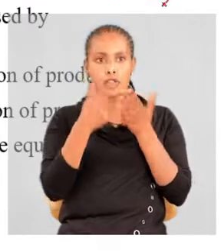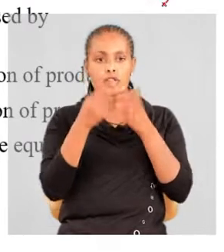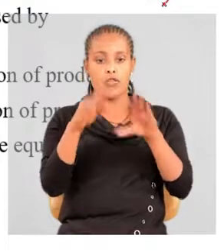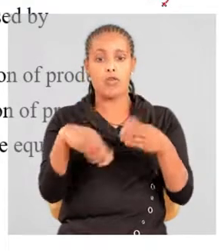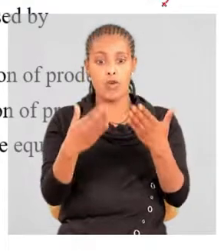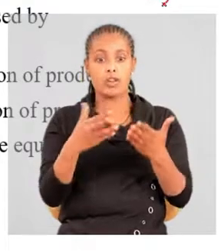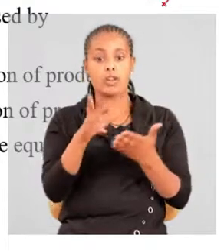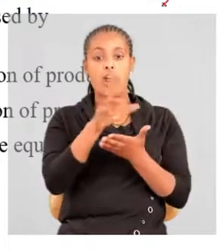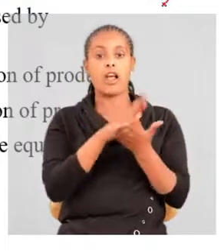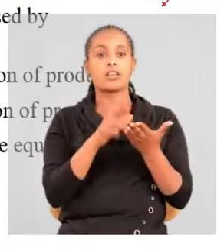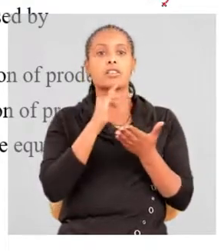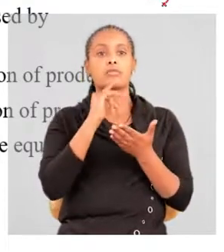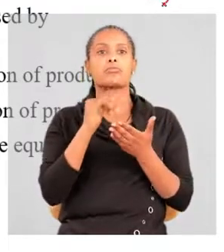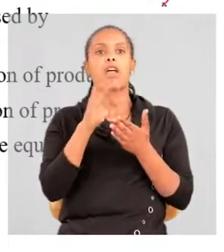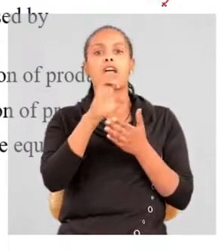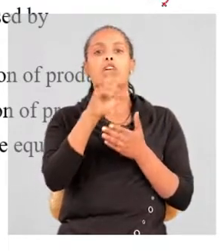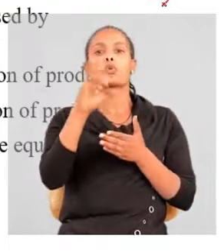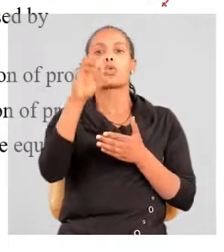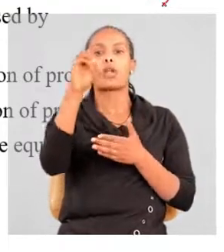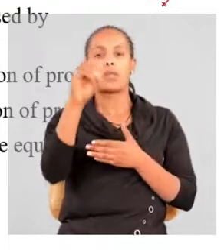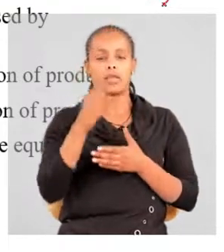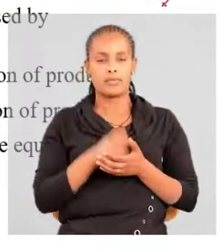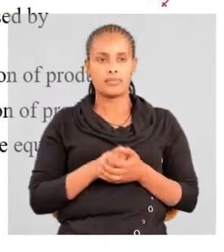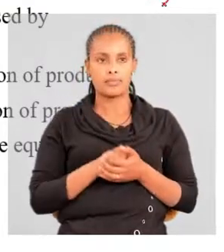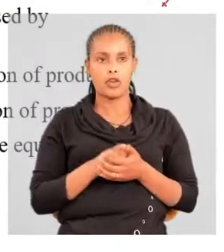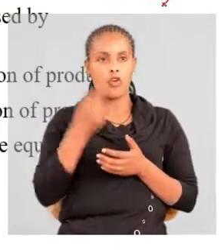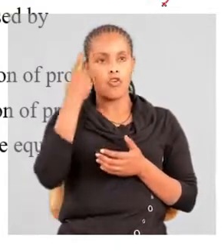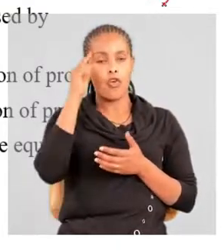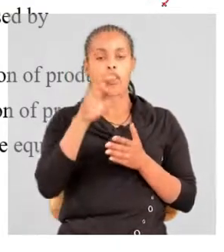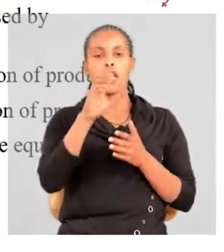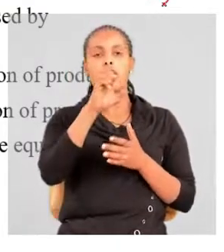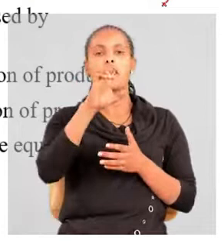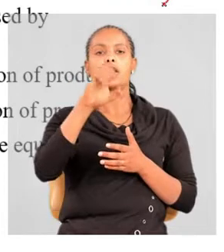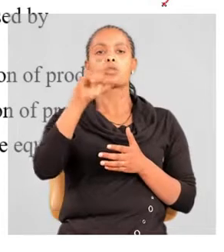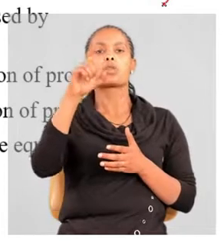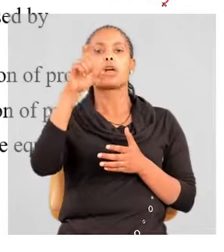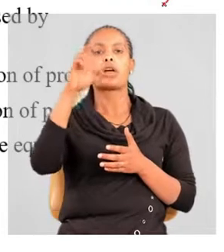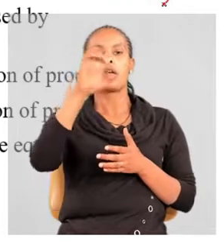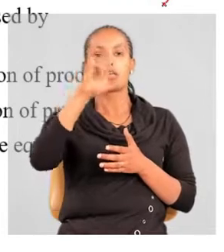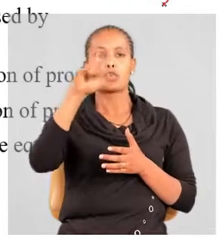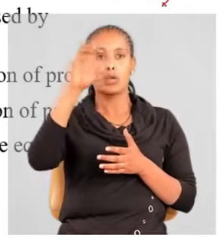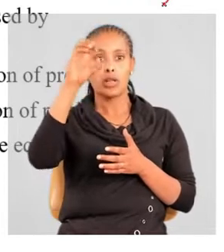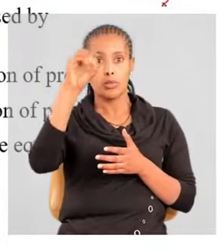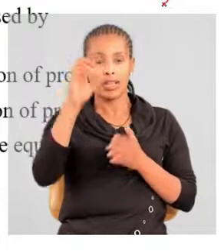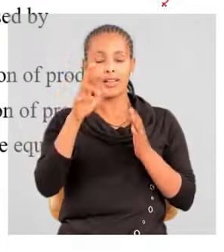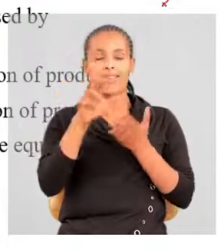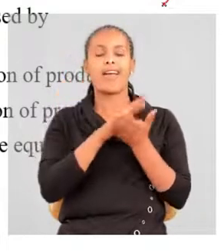forward reaction is exothermic. For exothermic